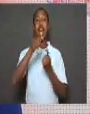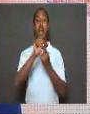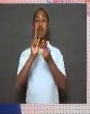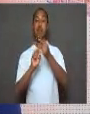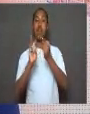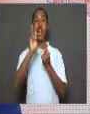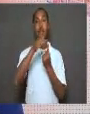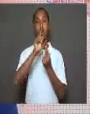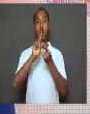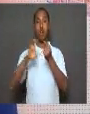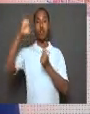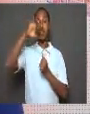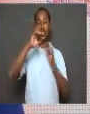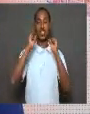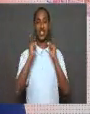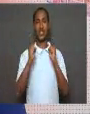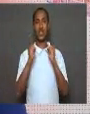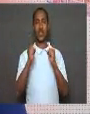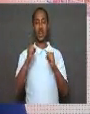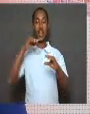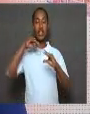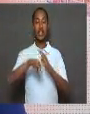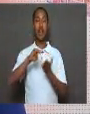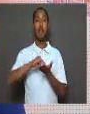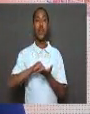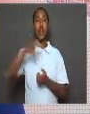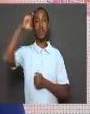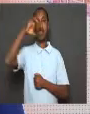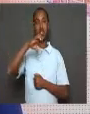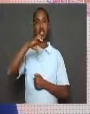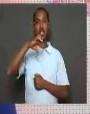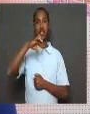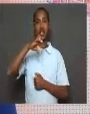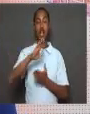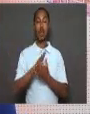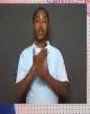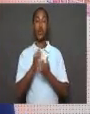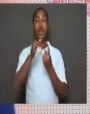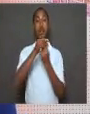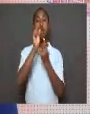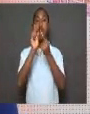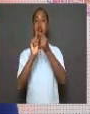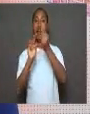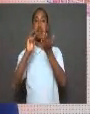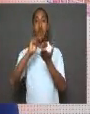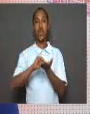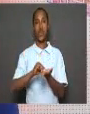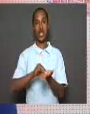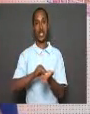dipole-dipole forces are strong intermolecular forces between polar molecules.